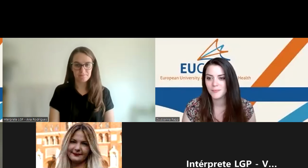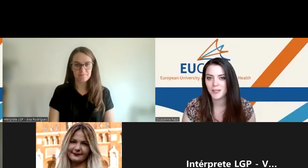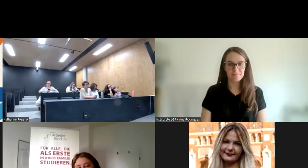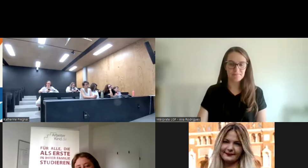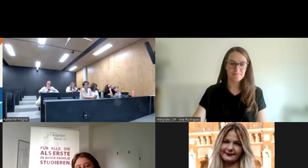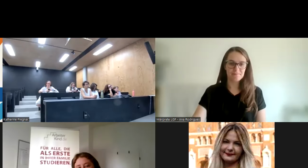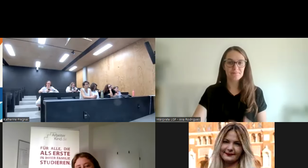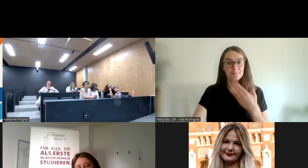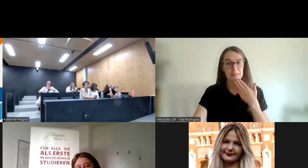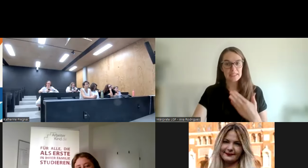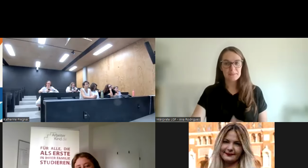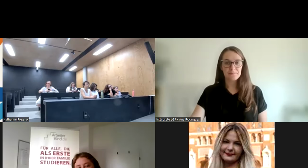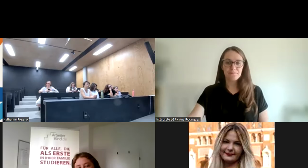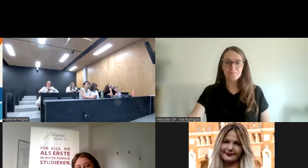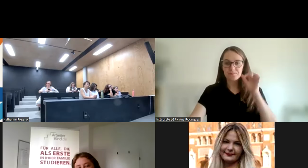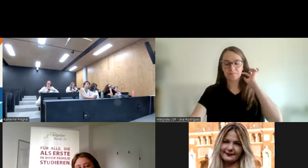Thank you, Maria.